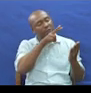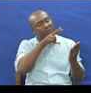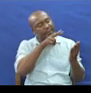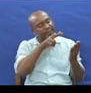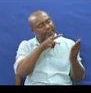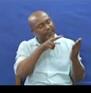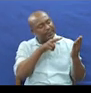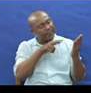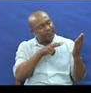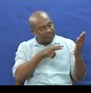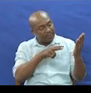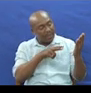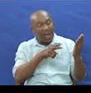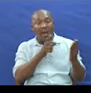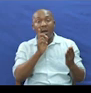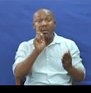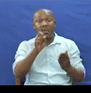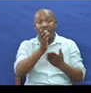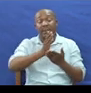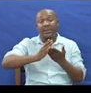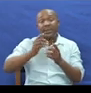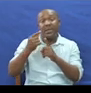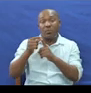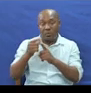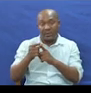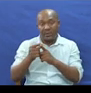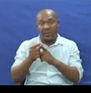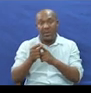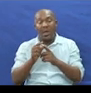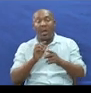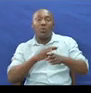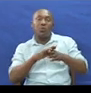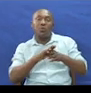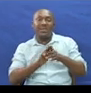there were some words I was using gestures.